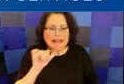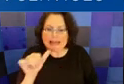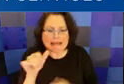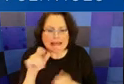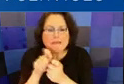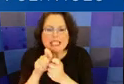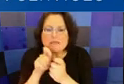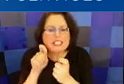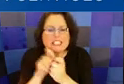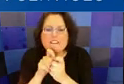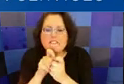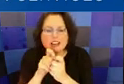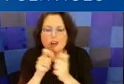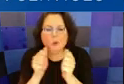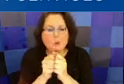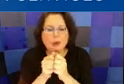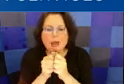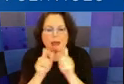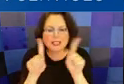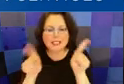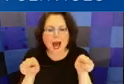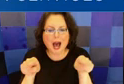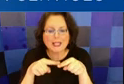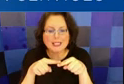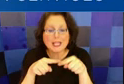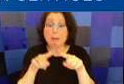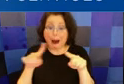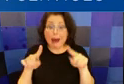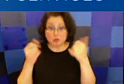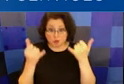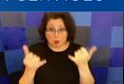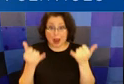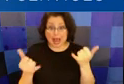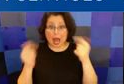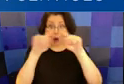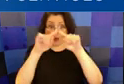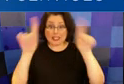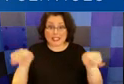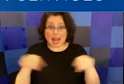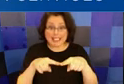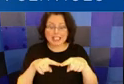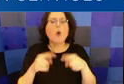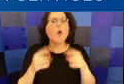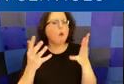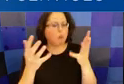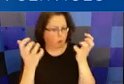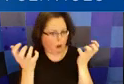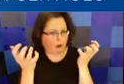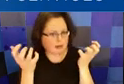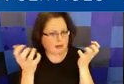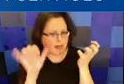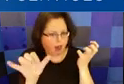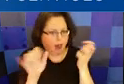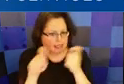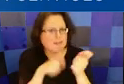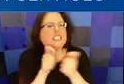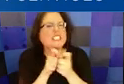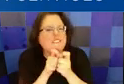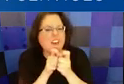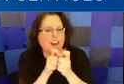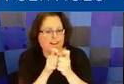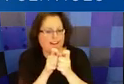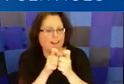the signage, but this wayfinding signage plan that we're currently working on will get into that level of detail. And I think that's definitely